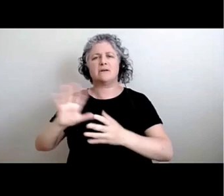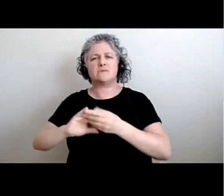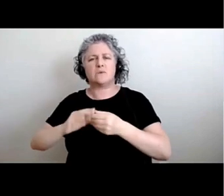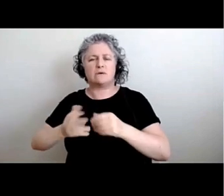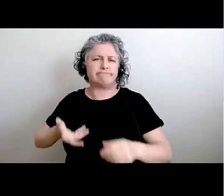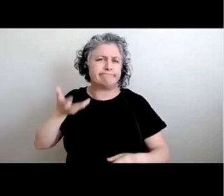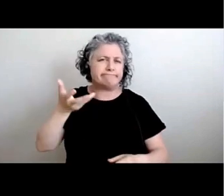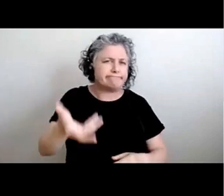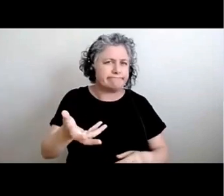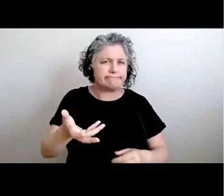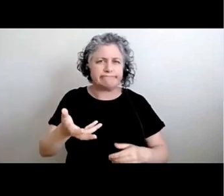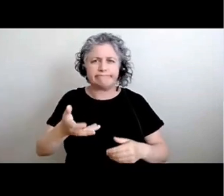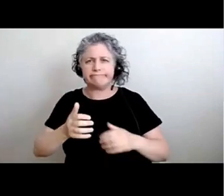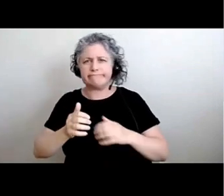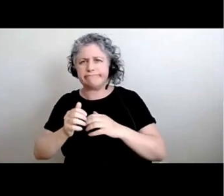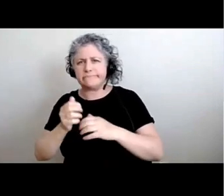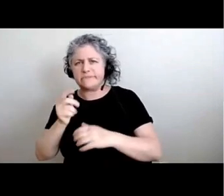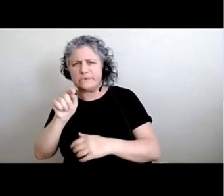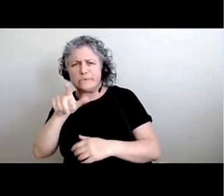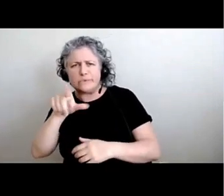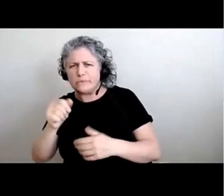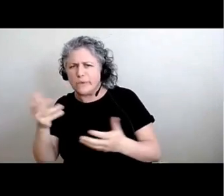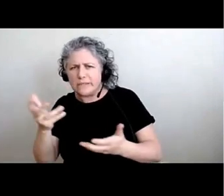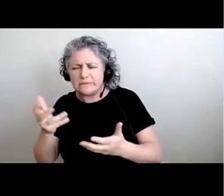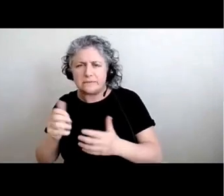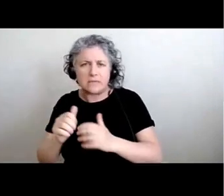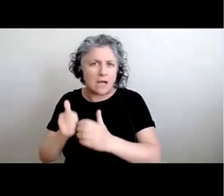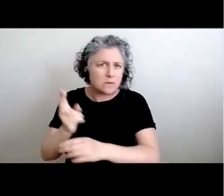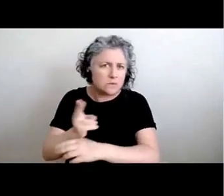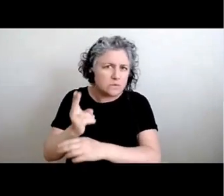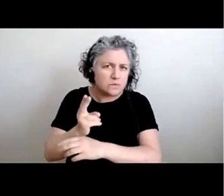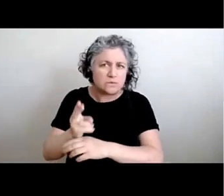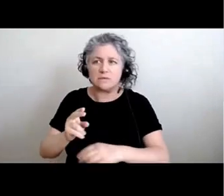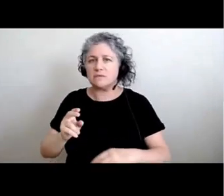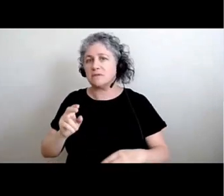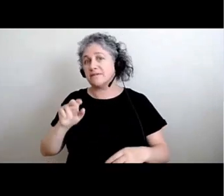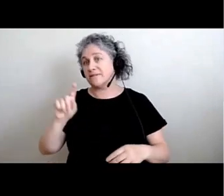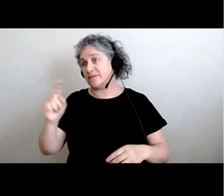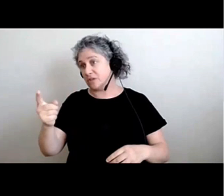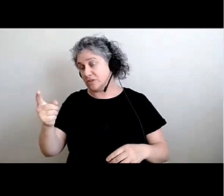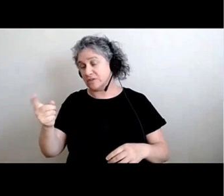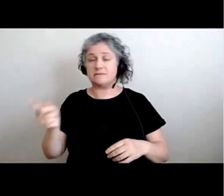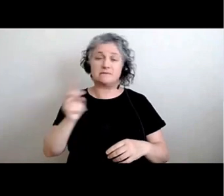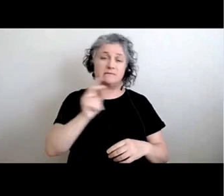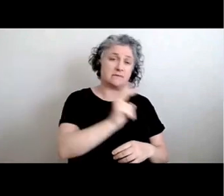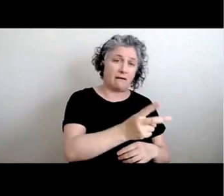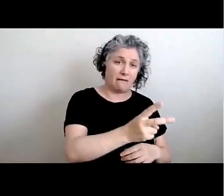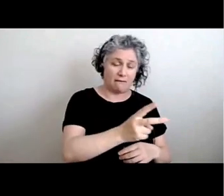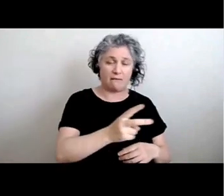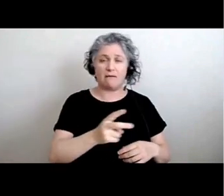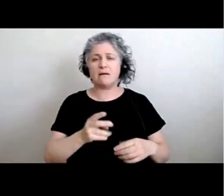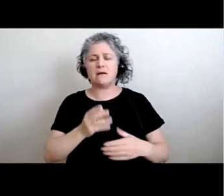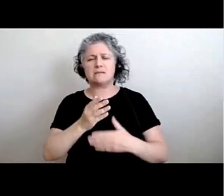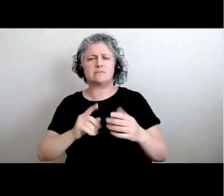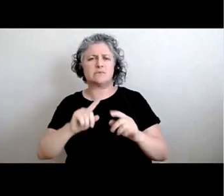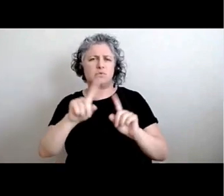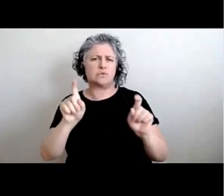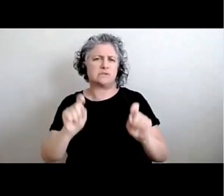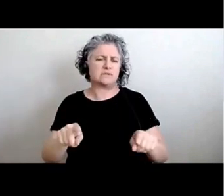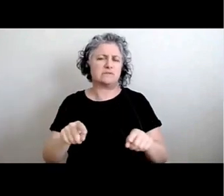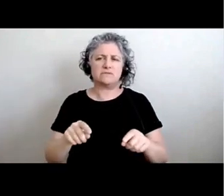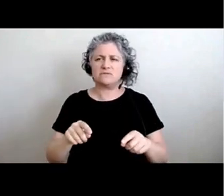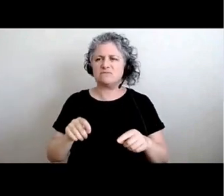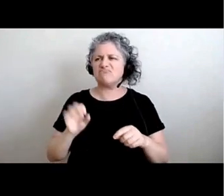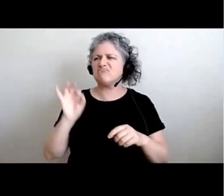So Janet will go first, and then Sarah will go second. And some of the guiding questions we gave them was just to share a bit about